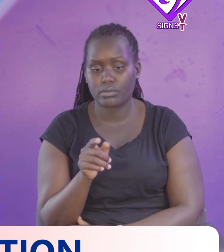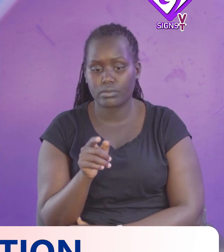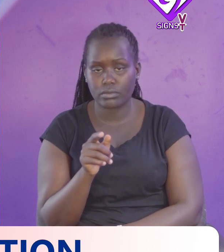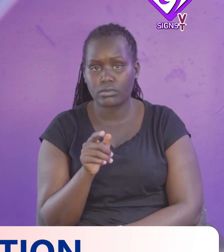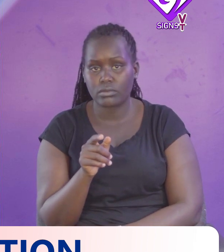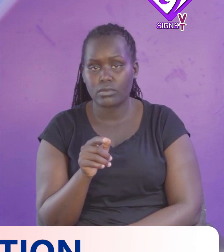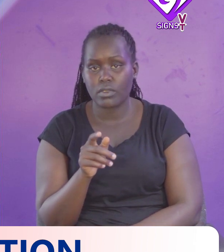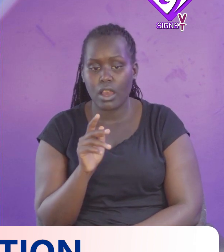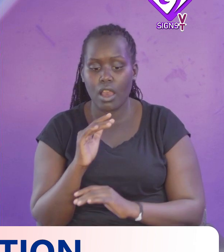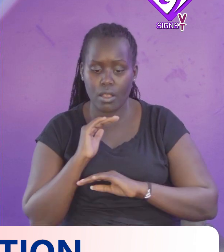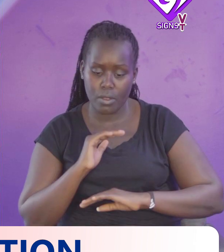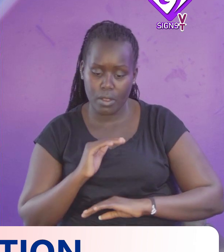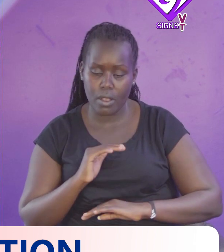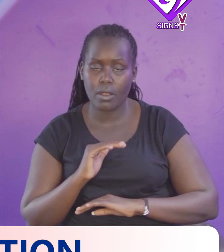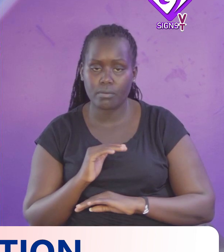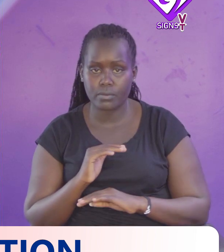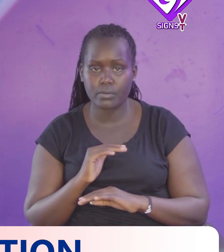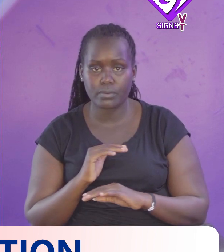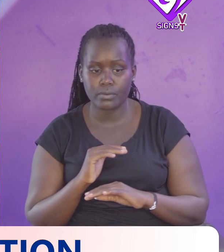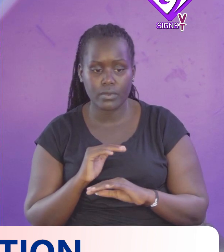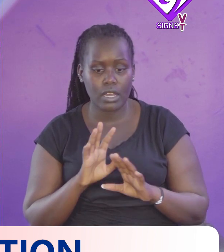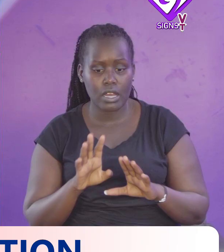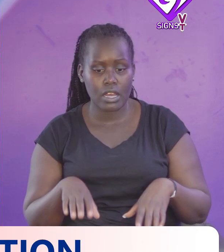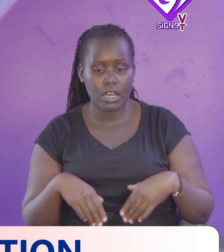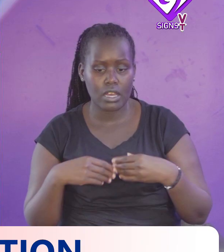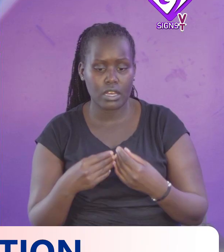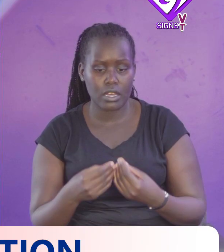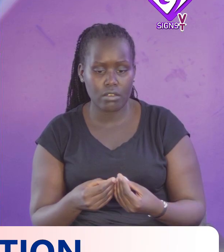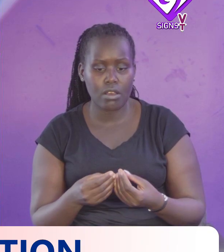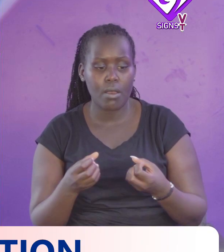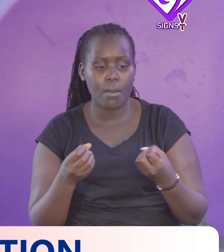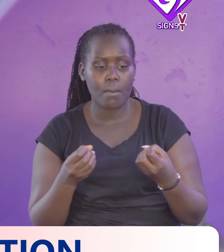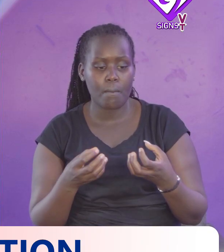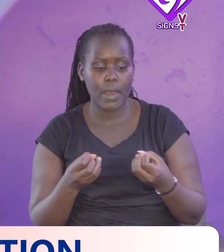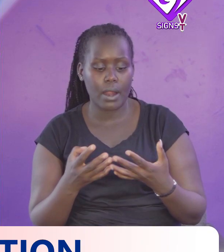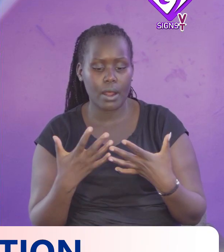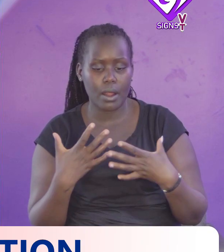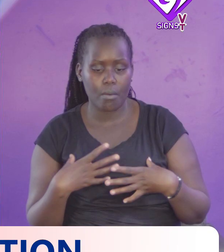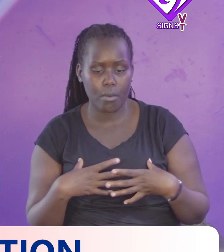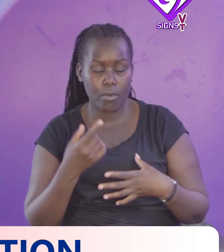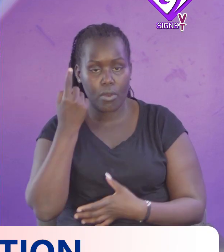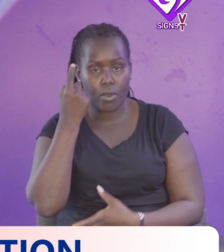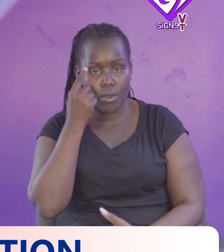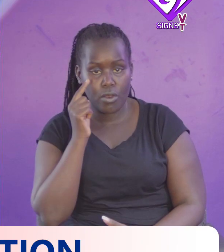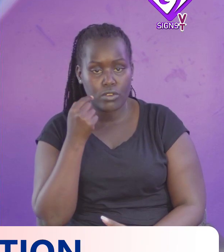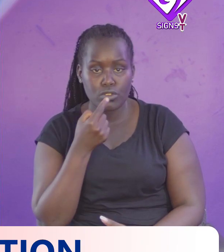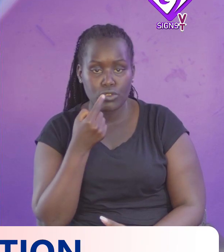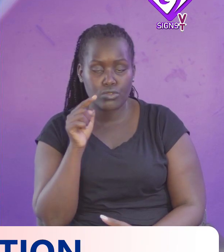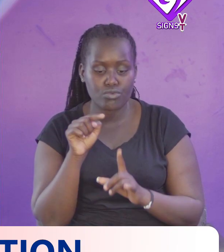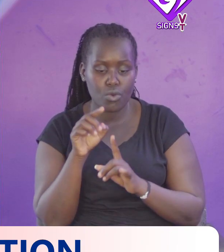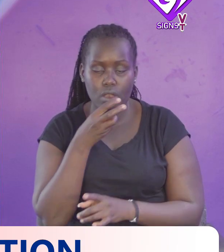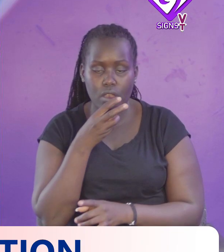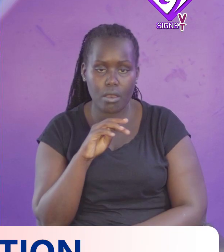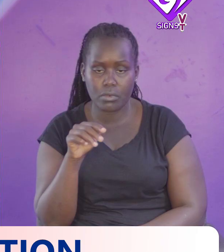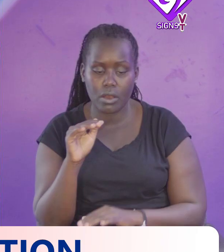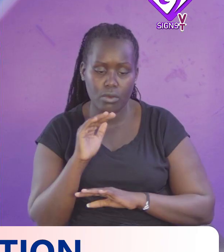his politeness drew as many people as possible to him. Yes, he was very polite.